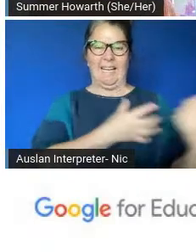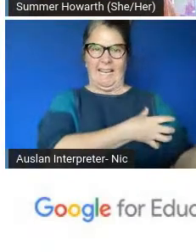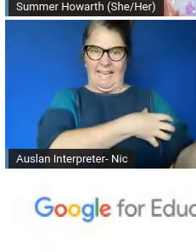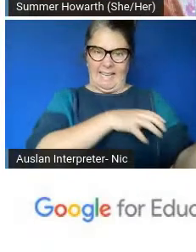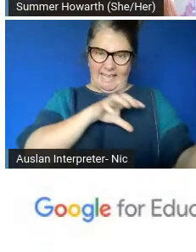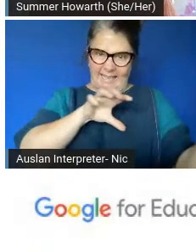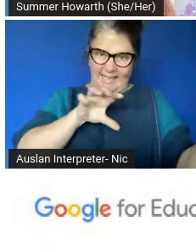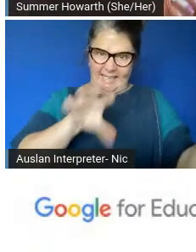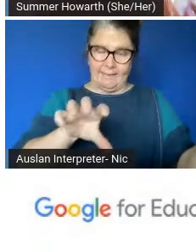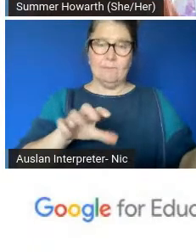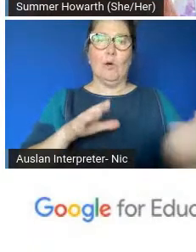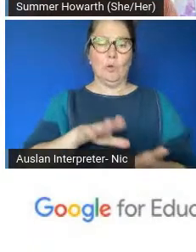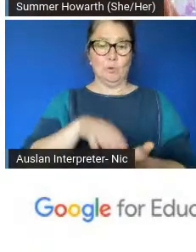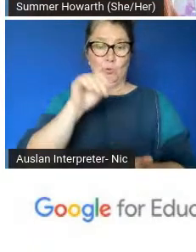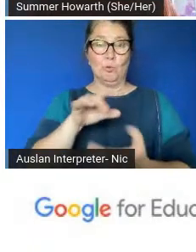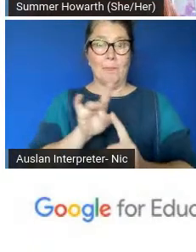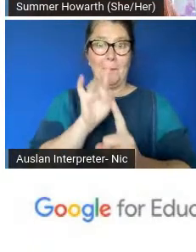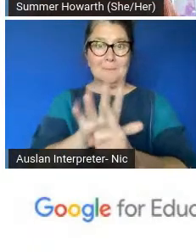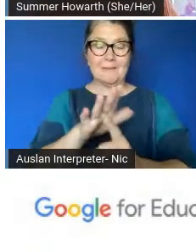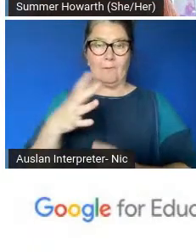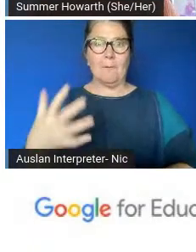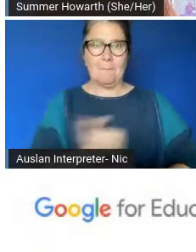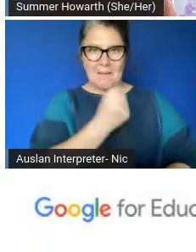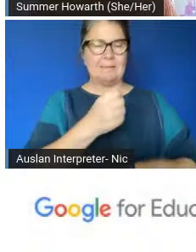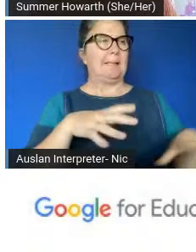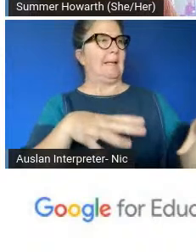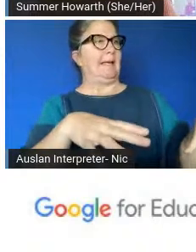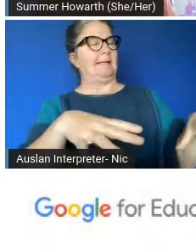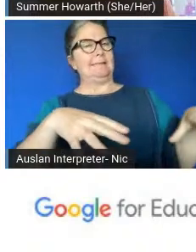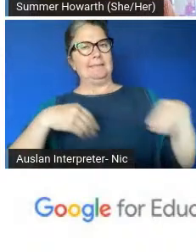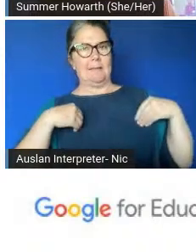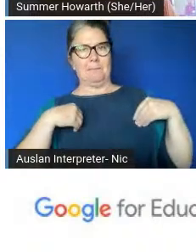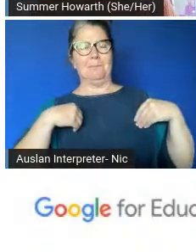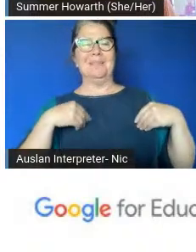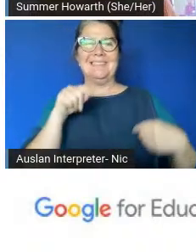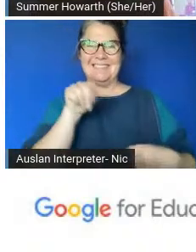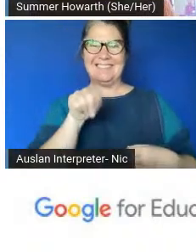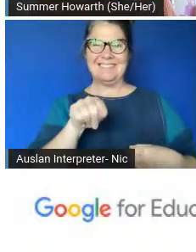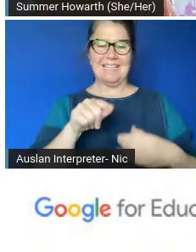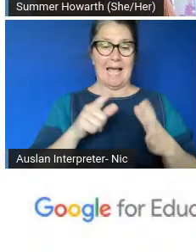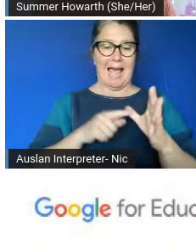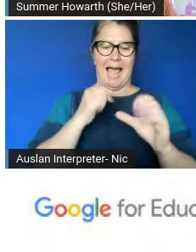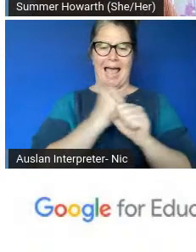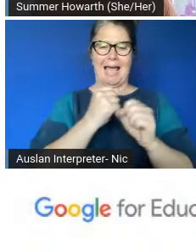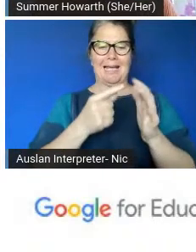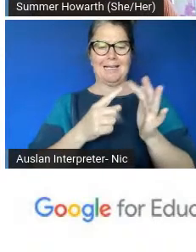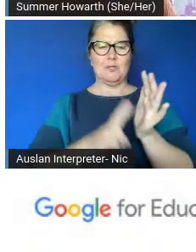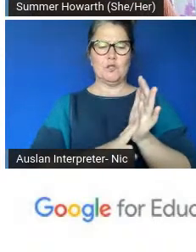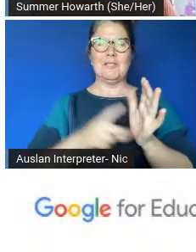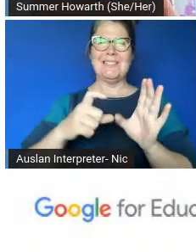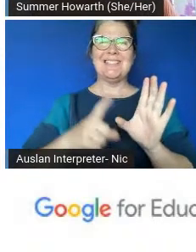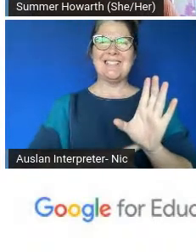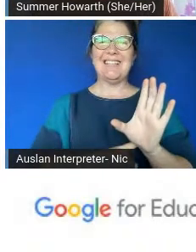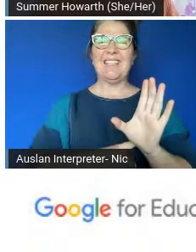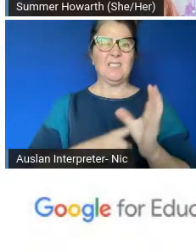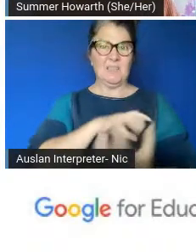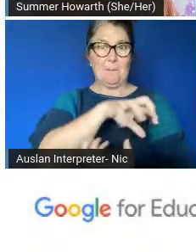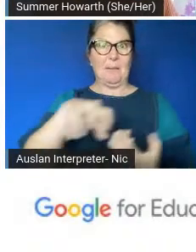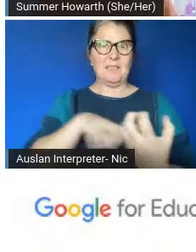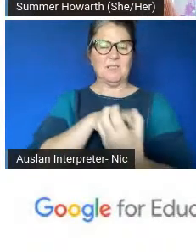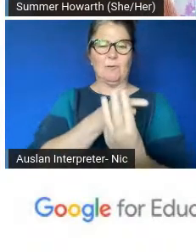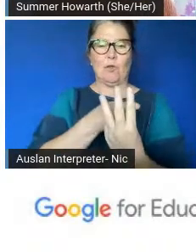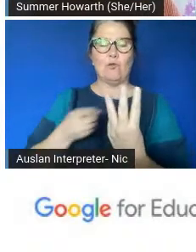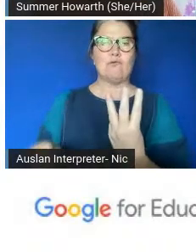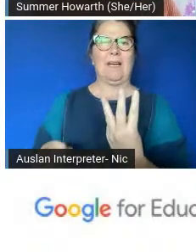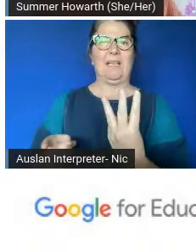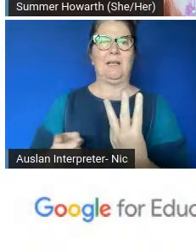empowerment, that's where the agency really comes in. And agency is a combination there of voice, choice, and responsibility. So